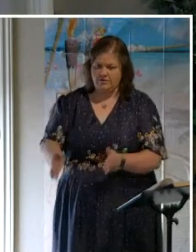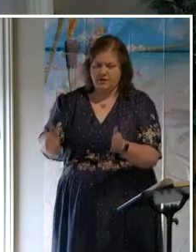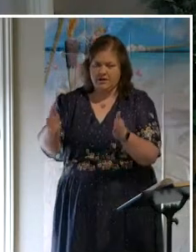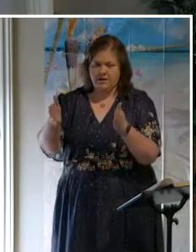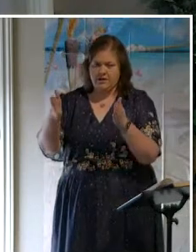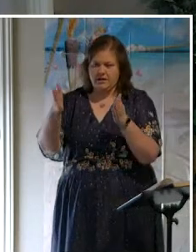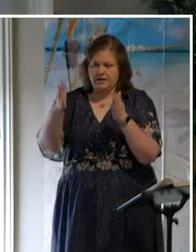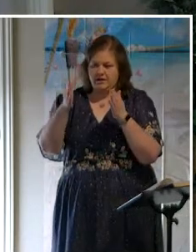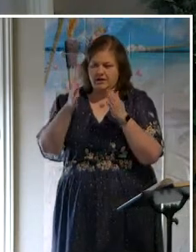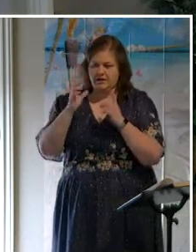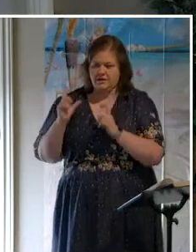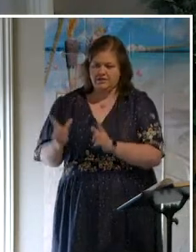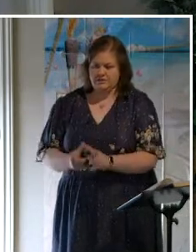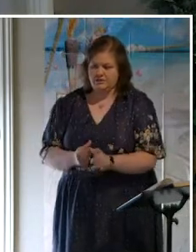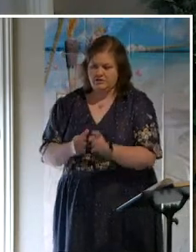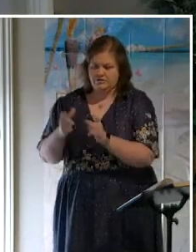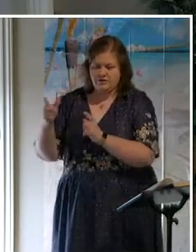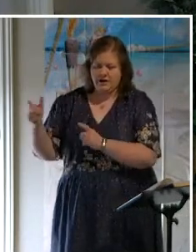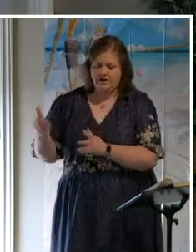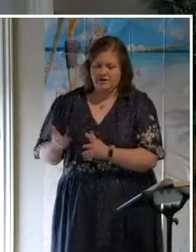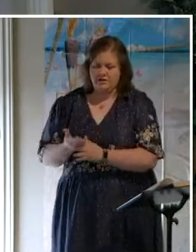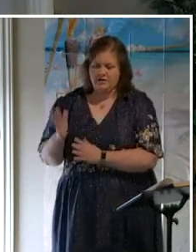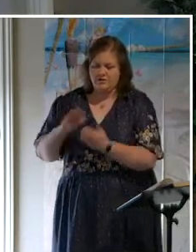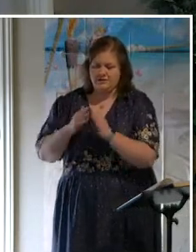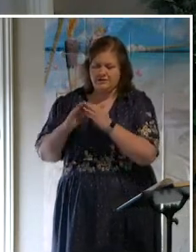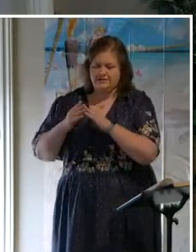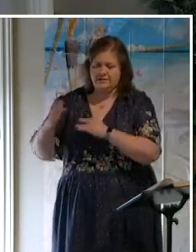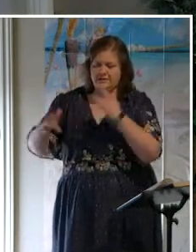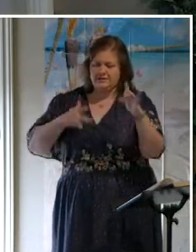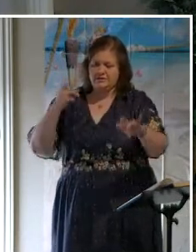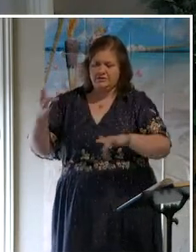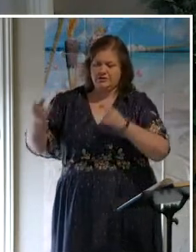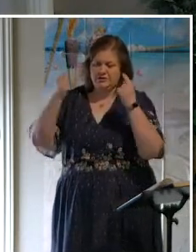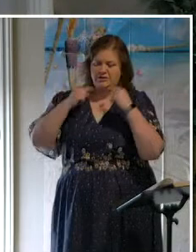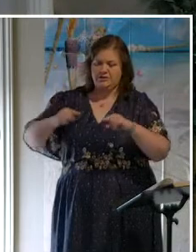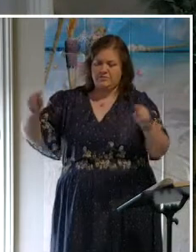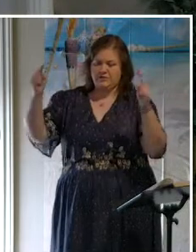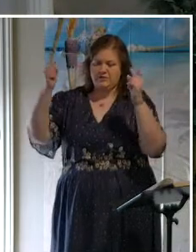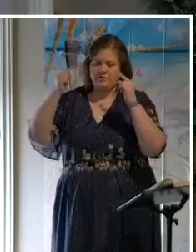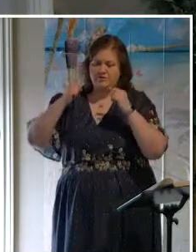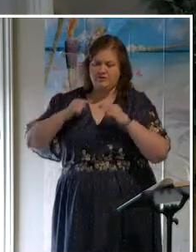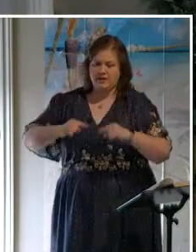she ran through the city, with joy she